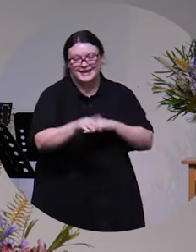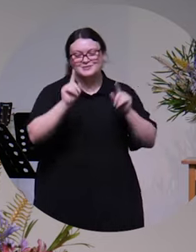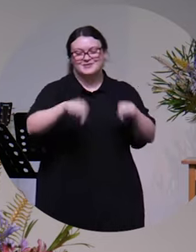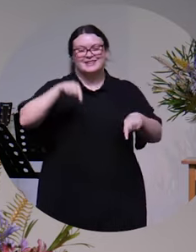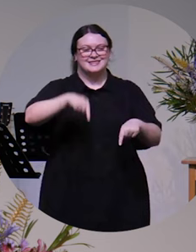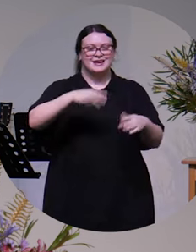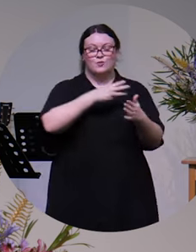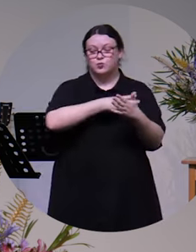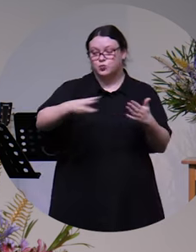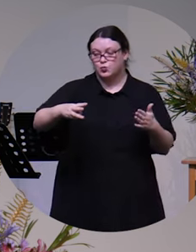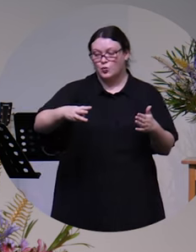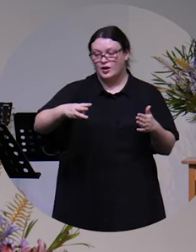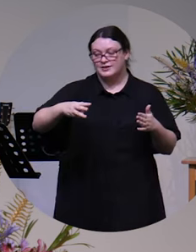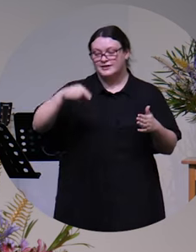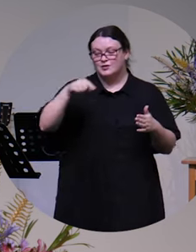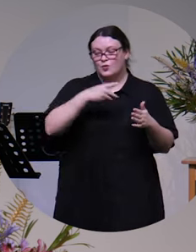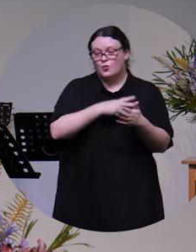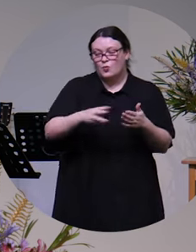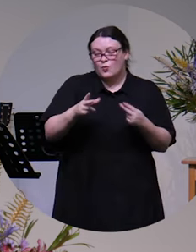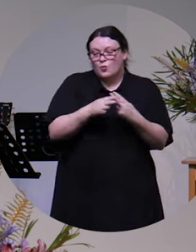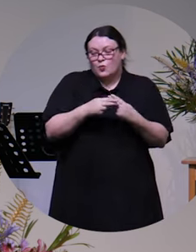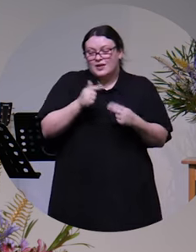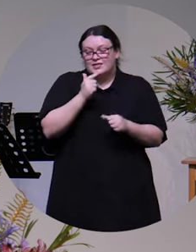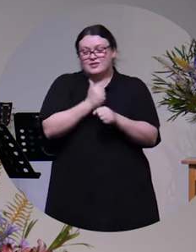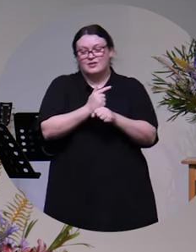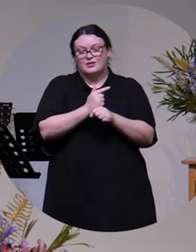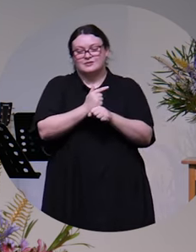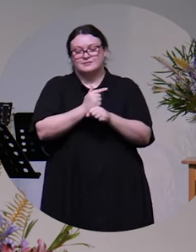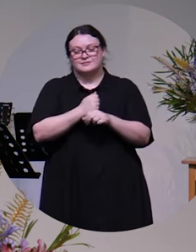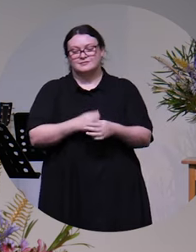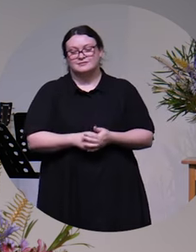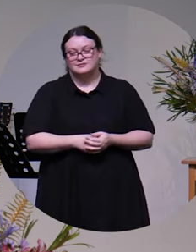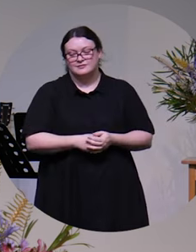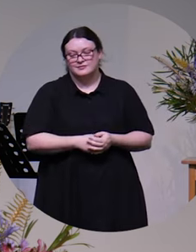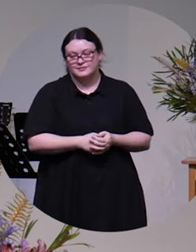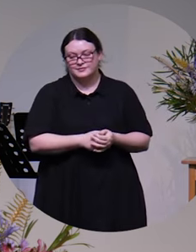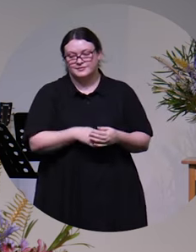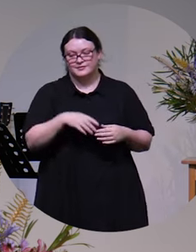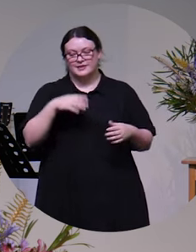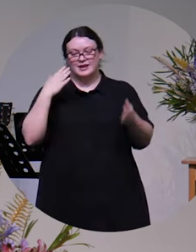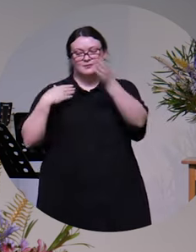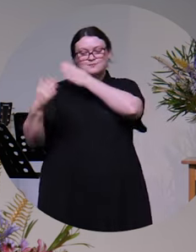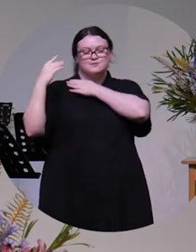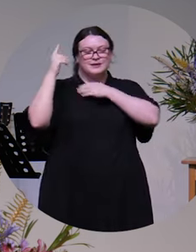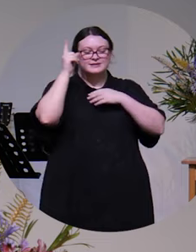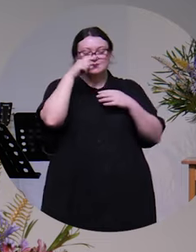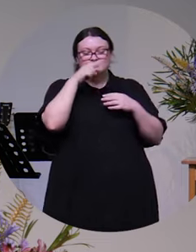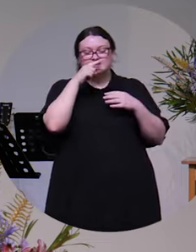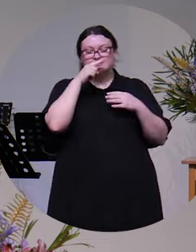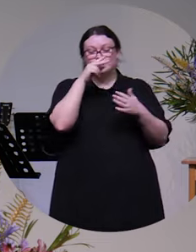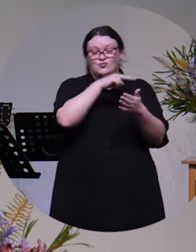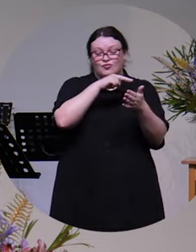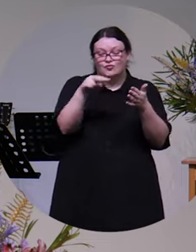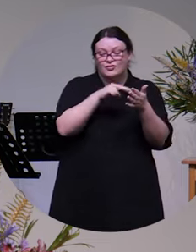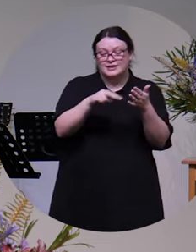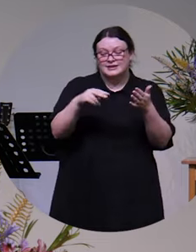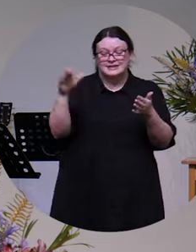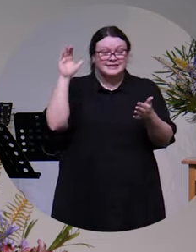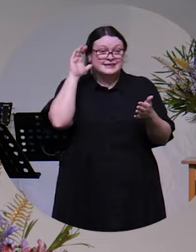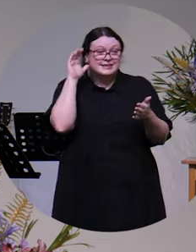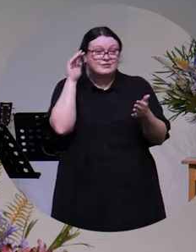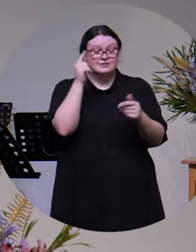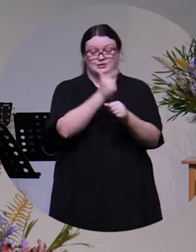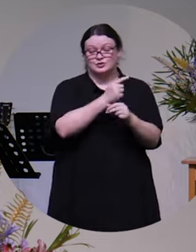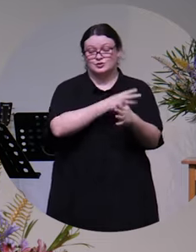overcome it. For the early readers and listeners of this Gospel, this would have been readily understood because